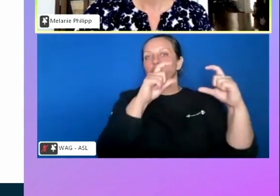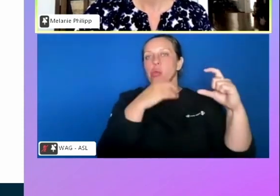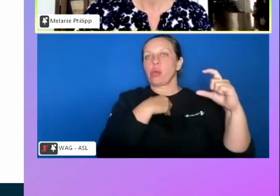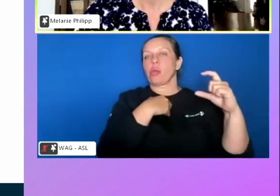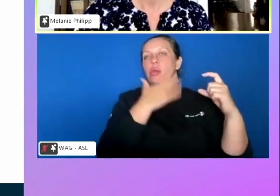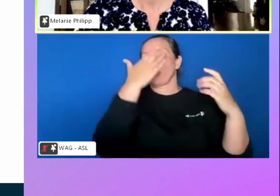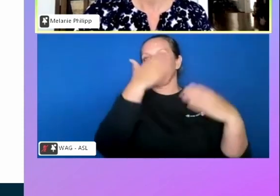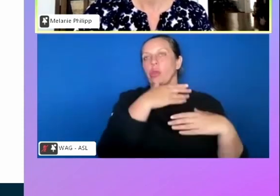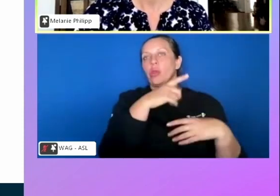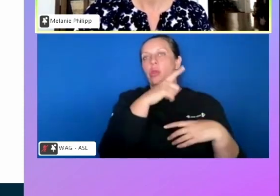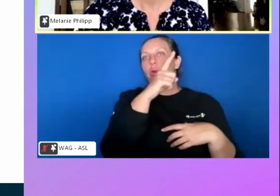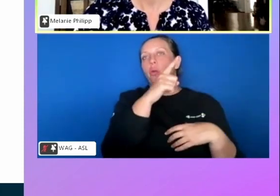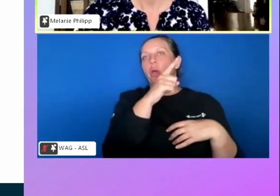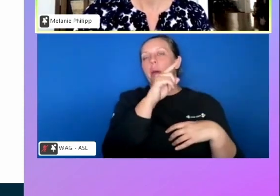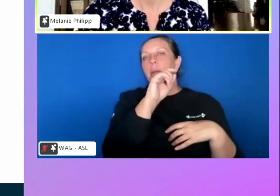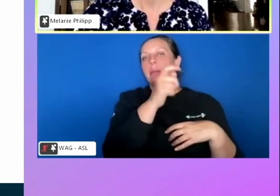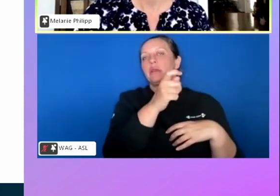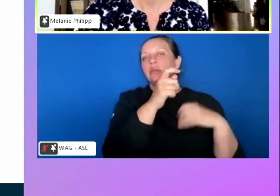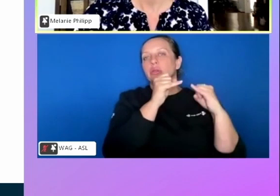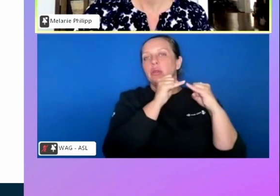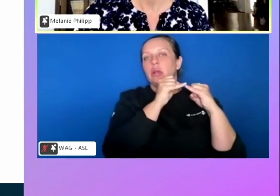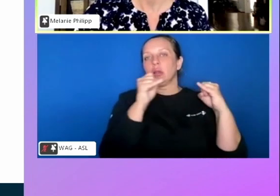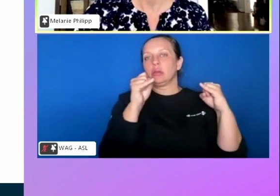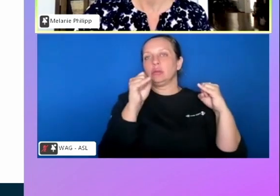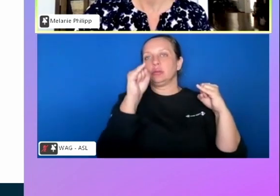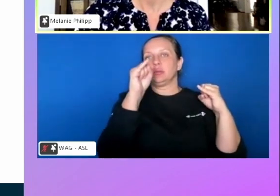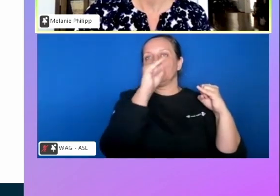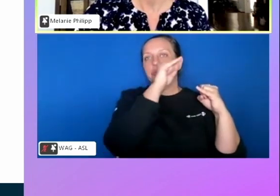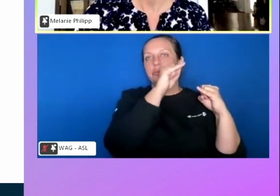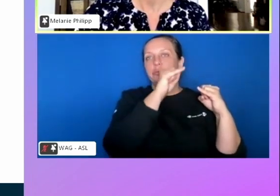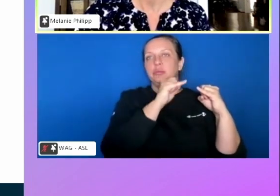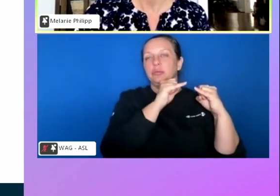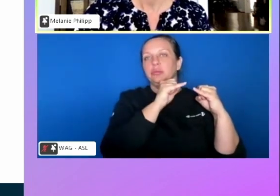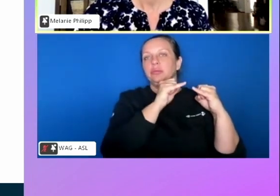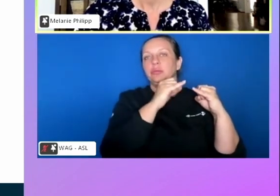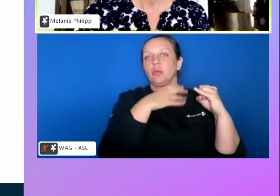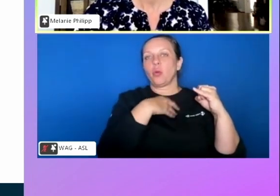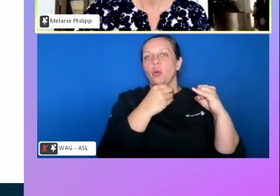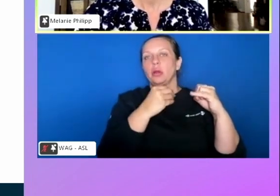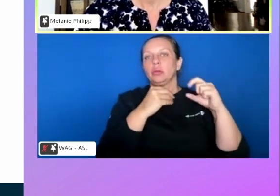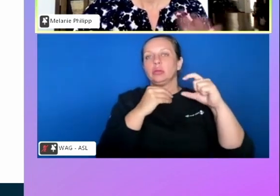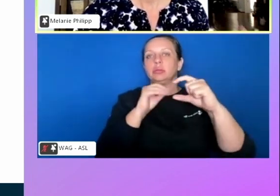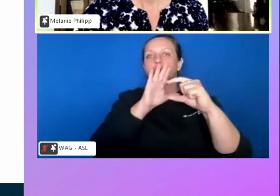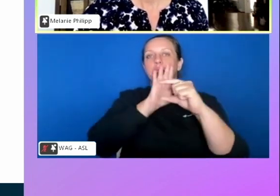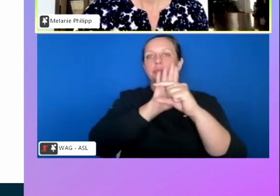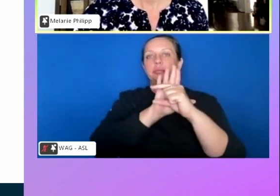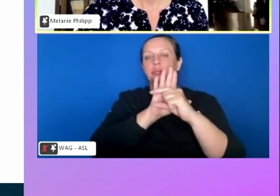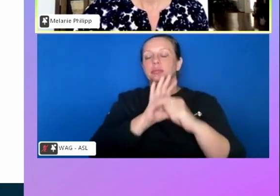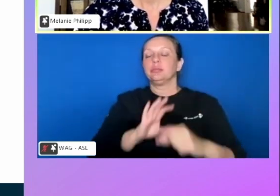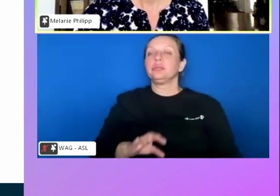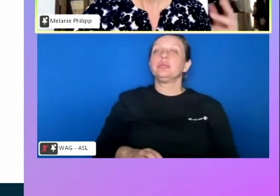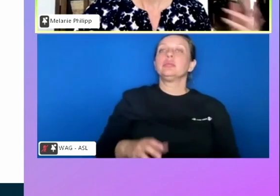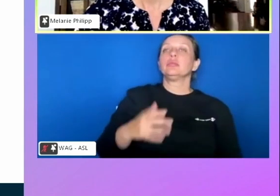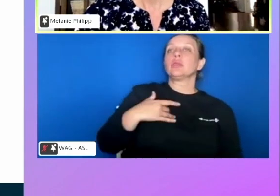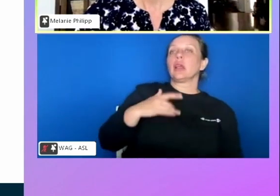1 pixel line offset outside of the button against the white background. So there's space between the